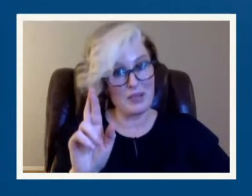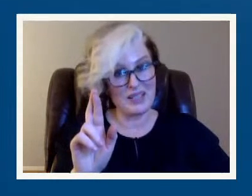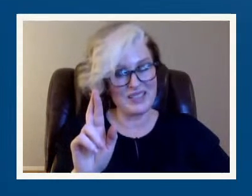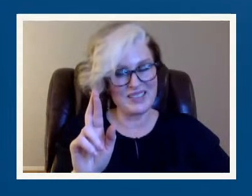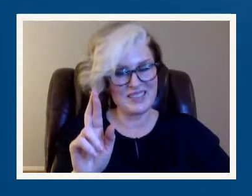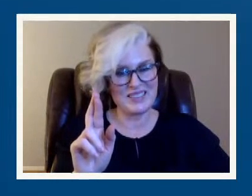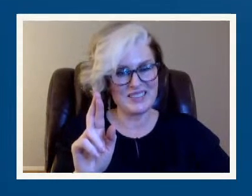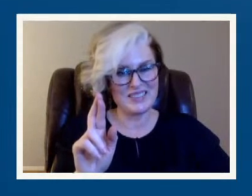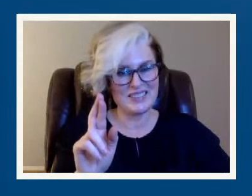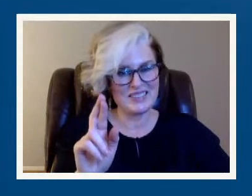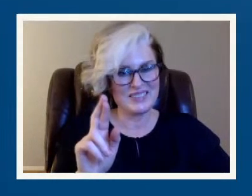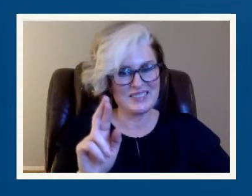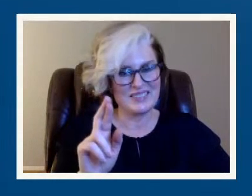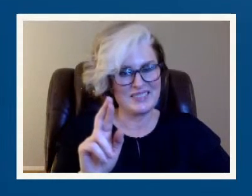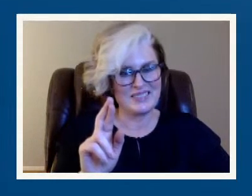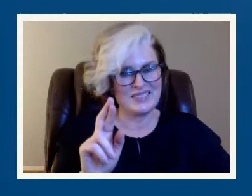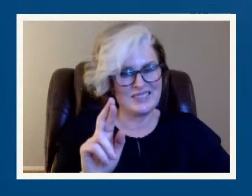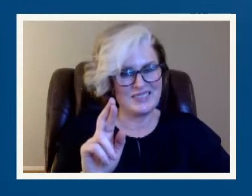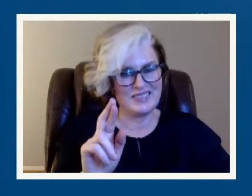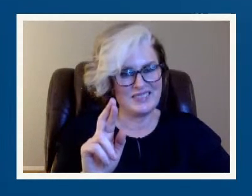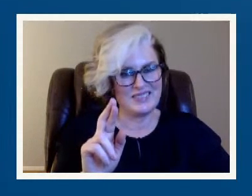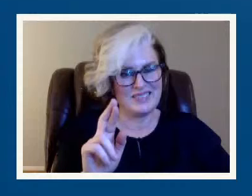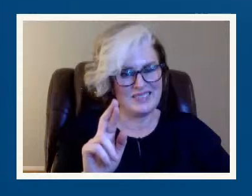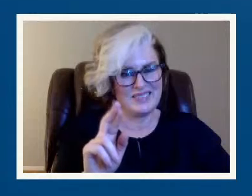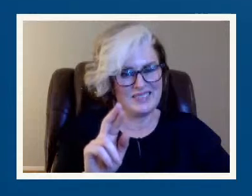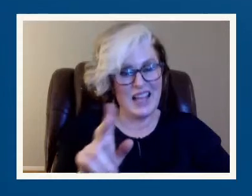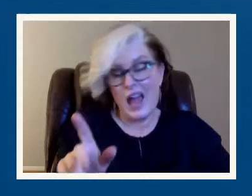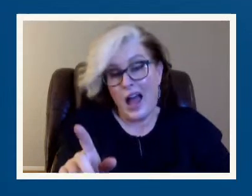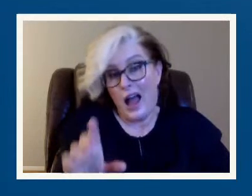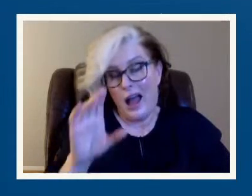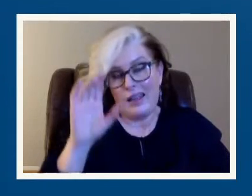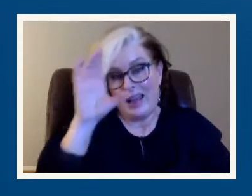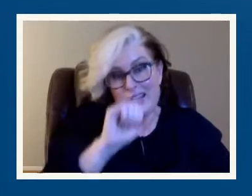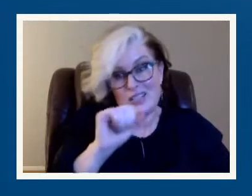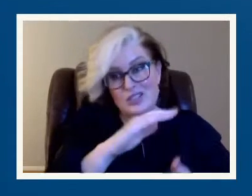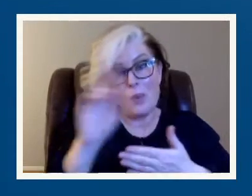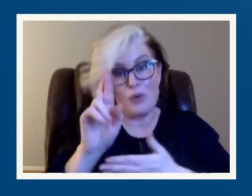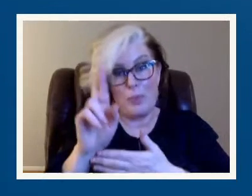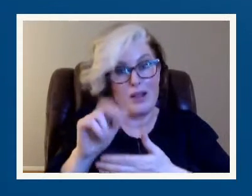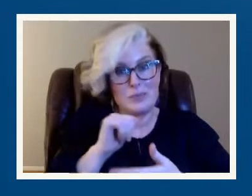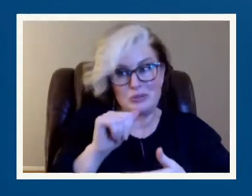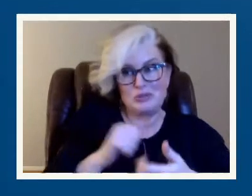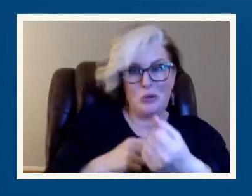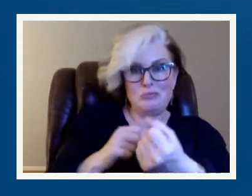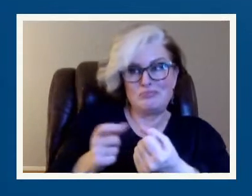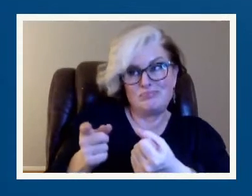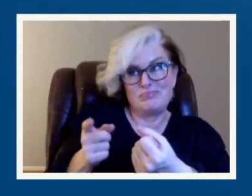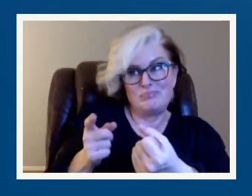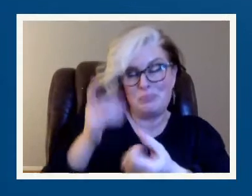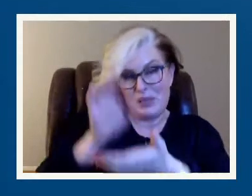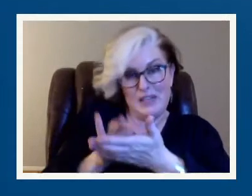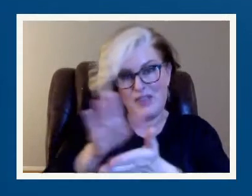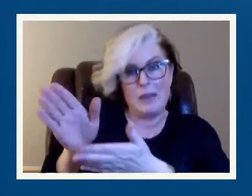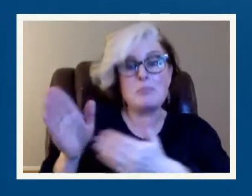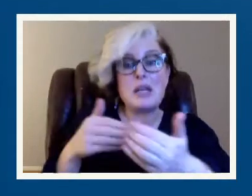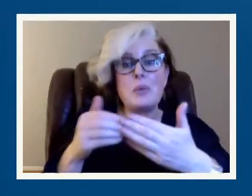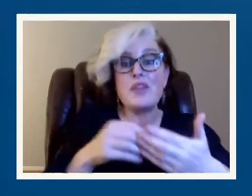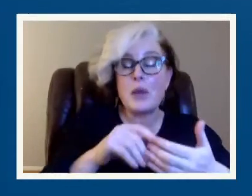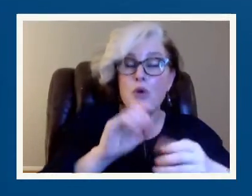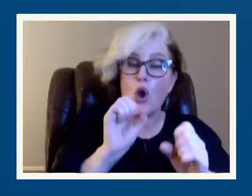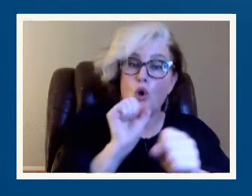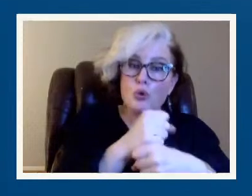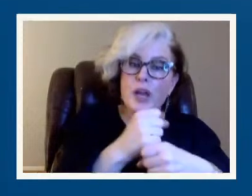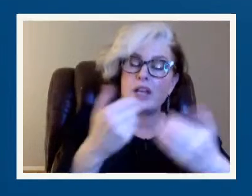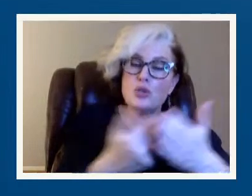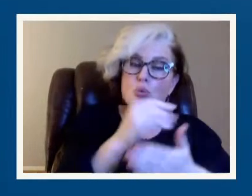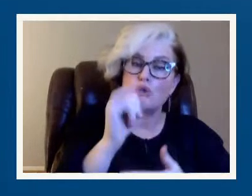against their best instincts, I guess, to work with them to create new jobs and lower